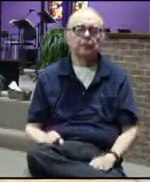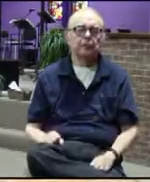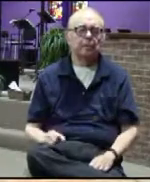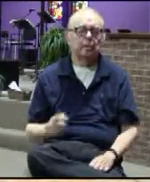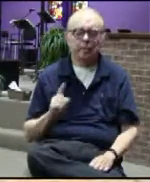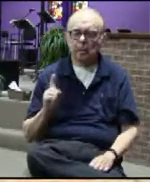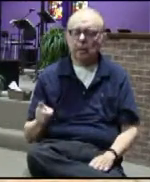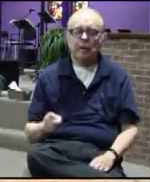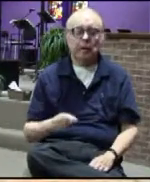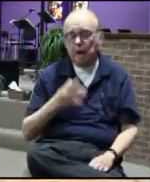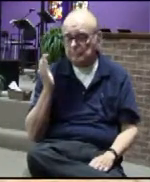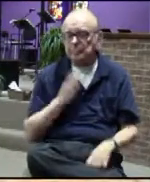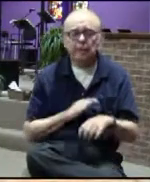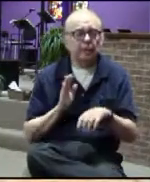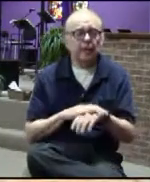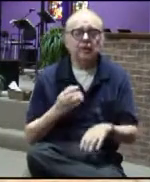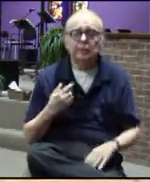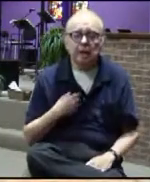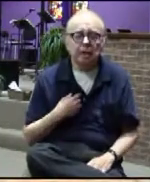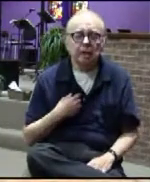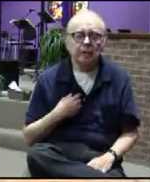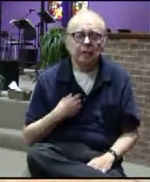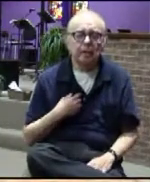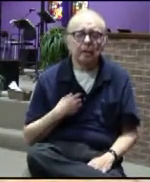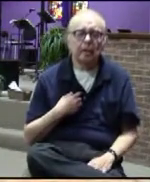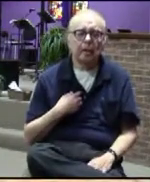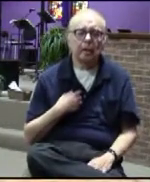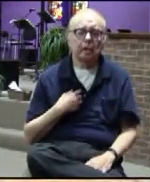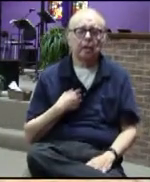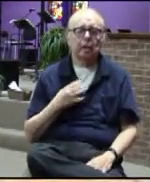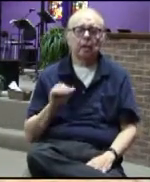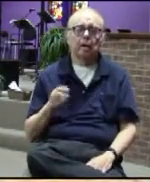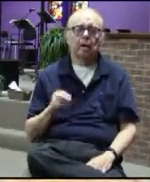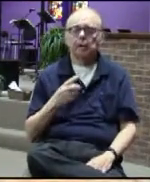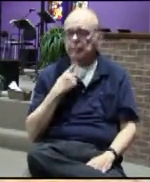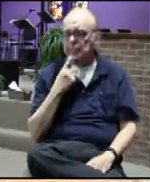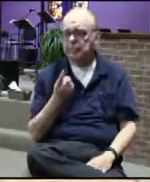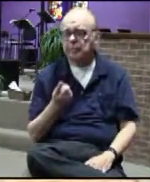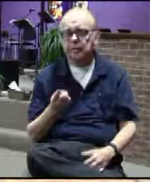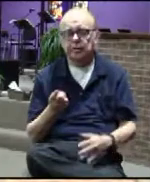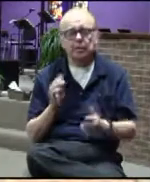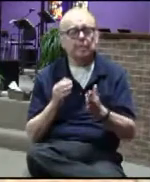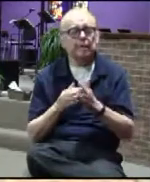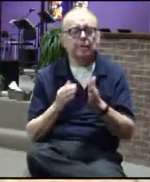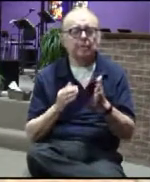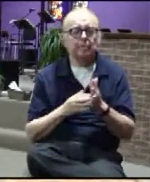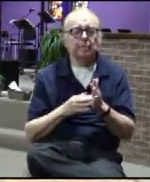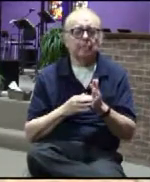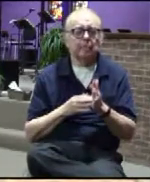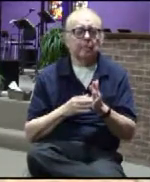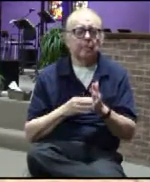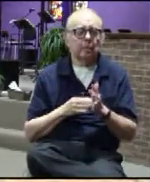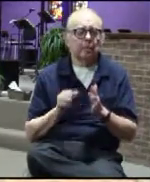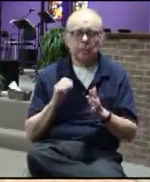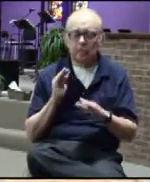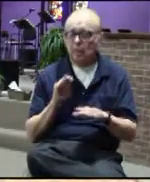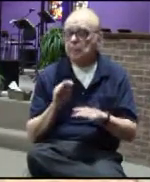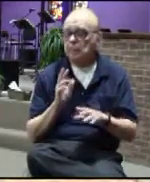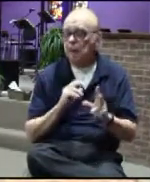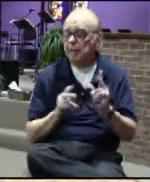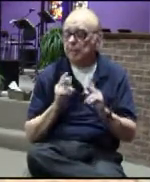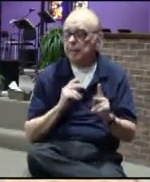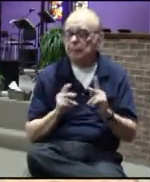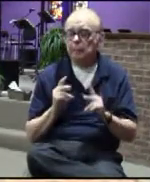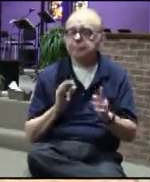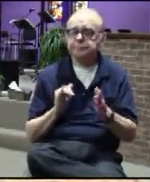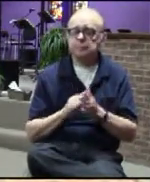He's greater than I am. And John began to tell them this message. And he began to remind them.